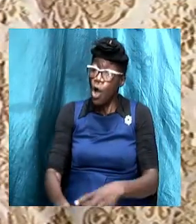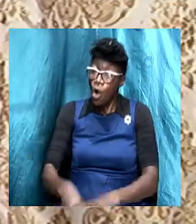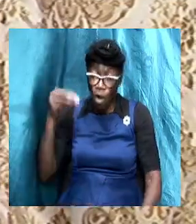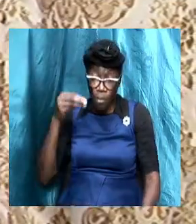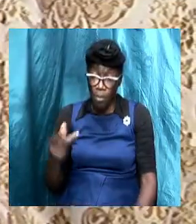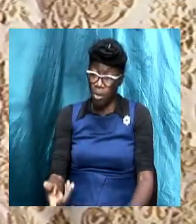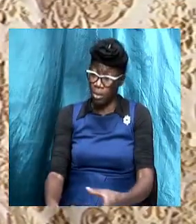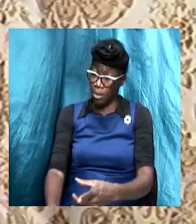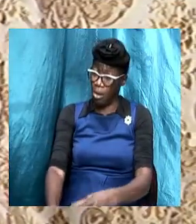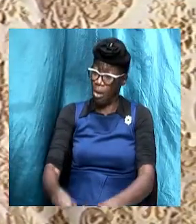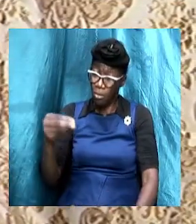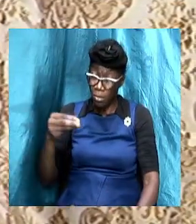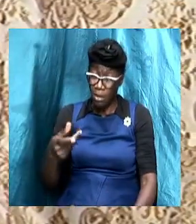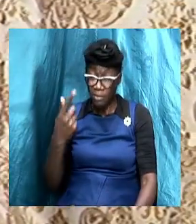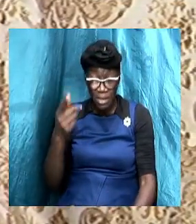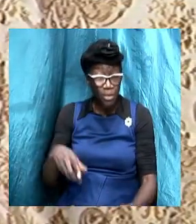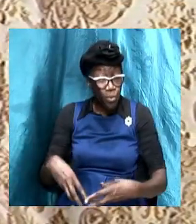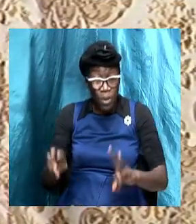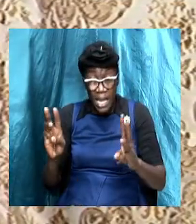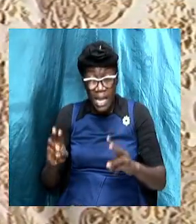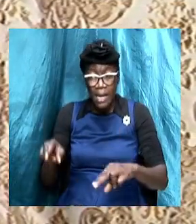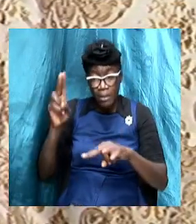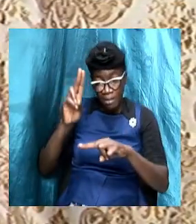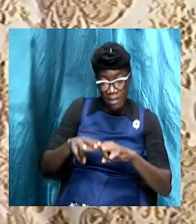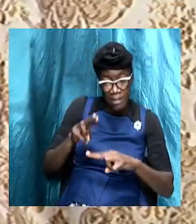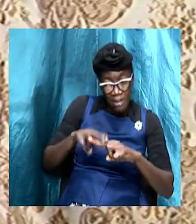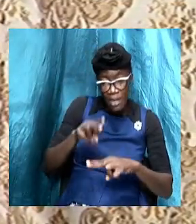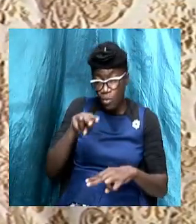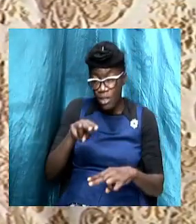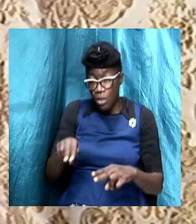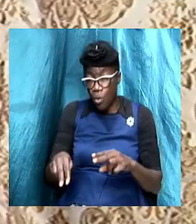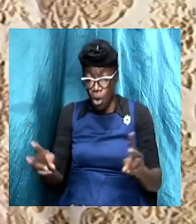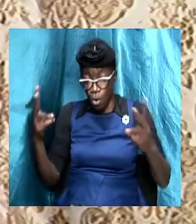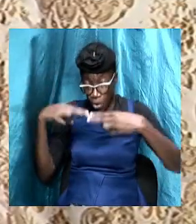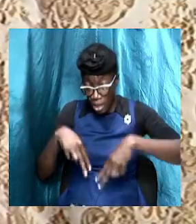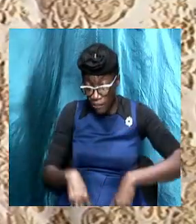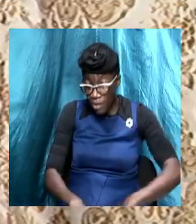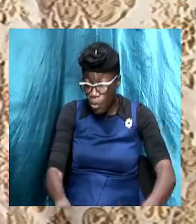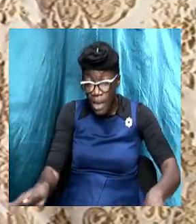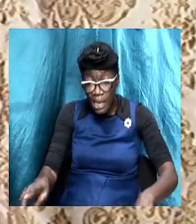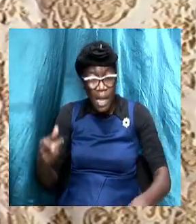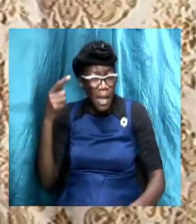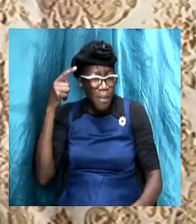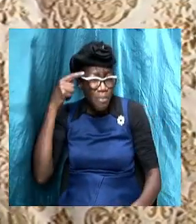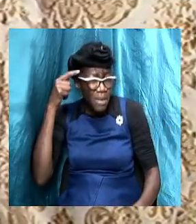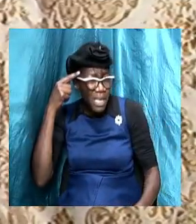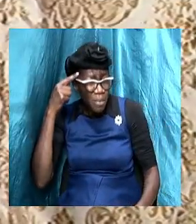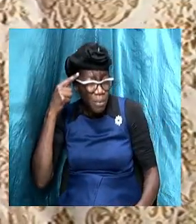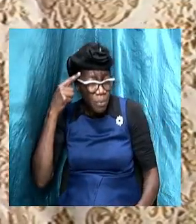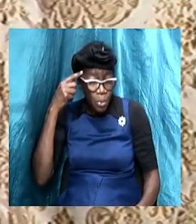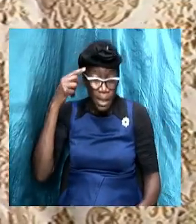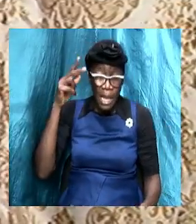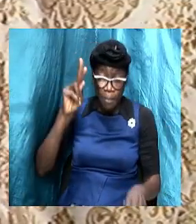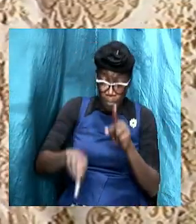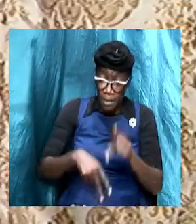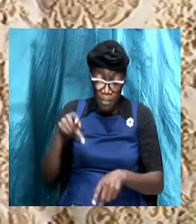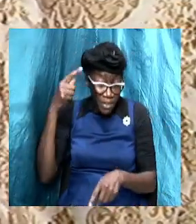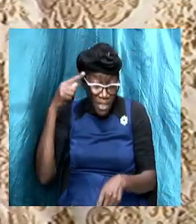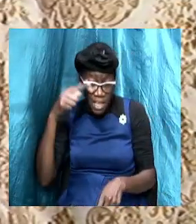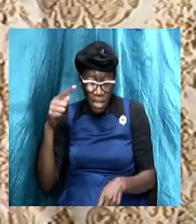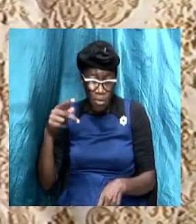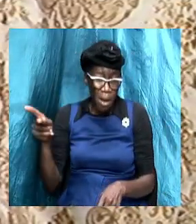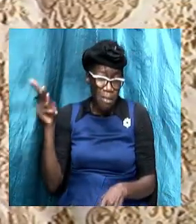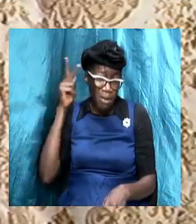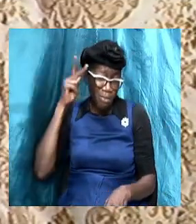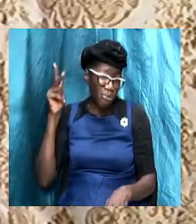on, amen, a well, even at the middle of the day, when people think that you are a prostitute, when everybody has sold out on you,